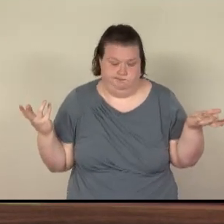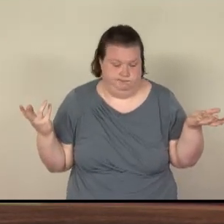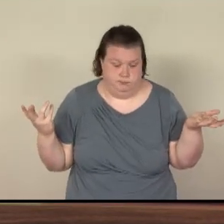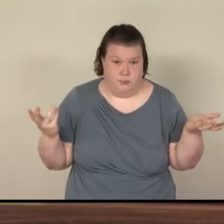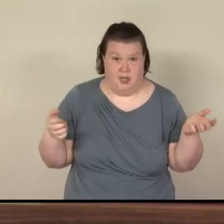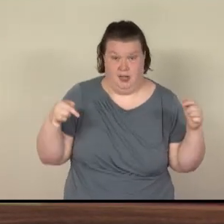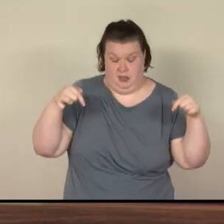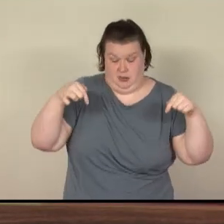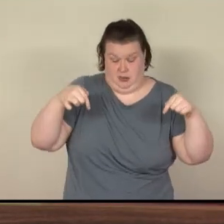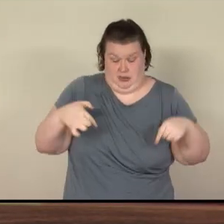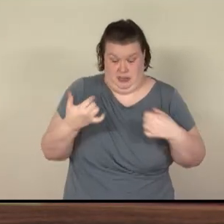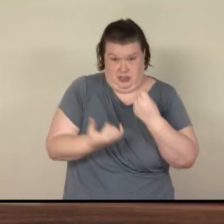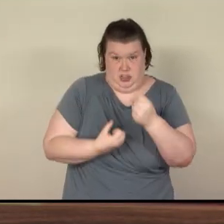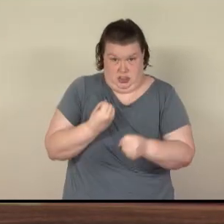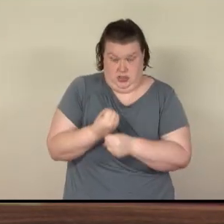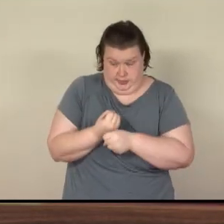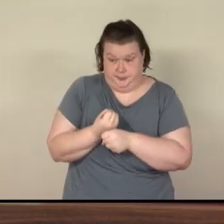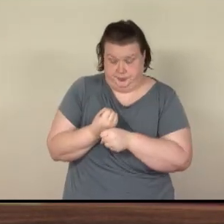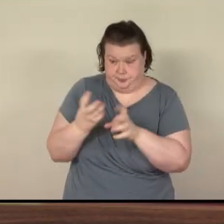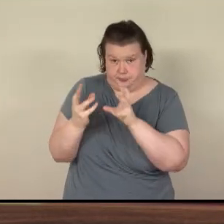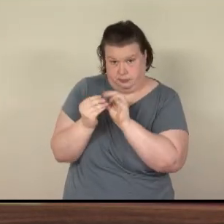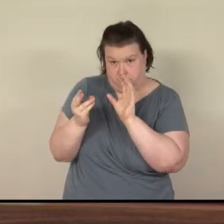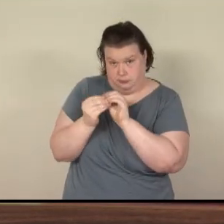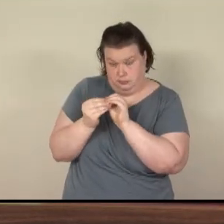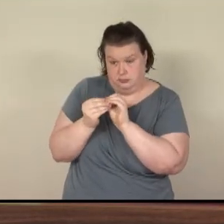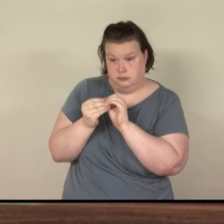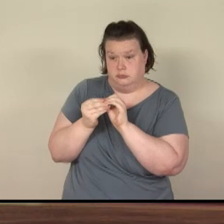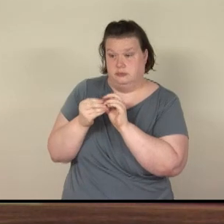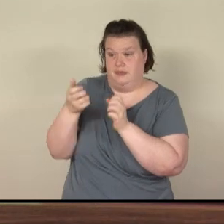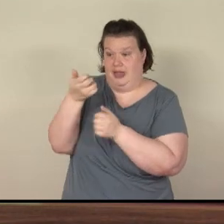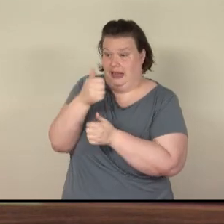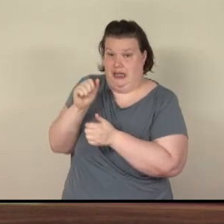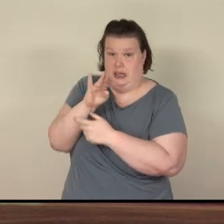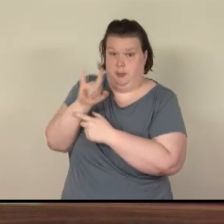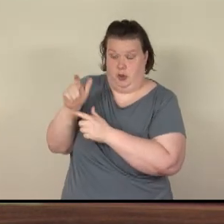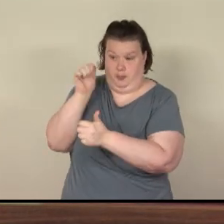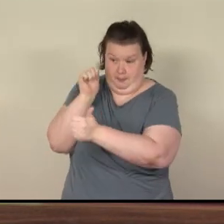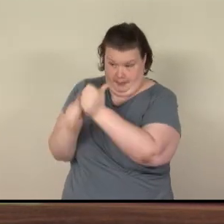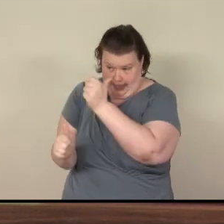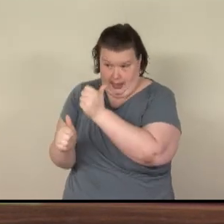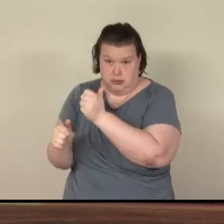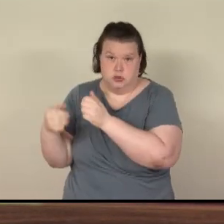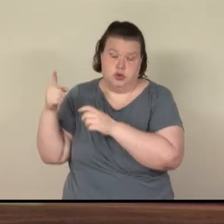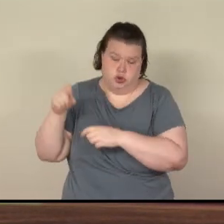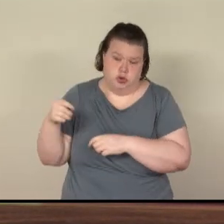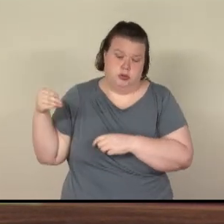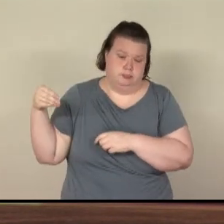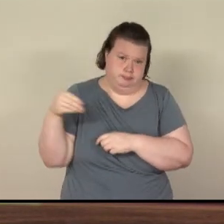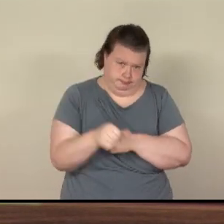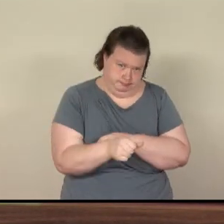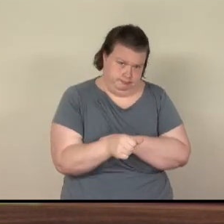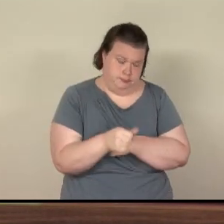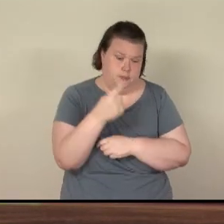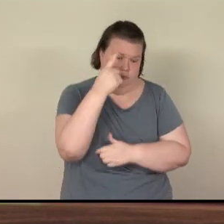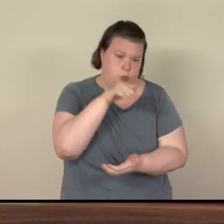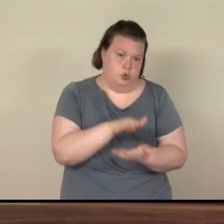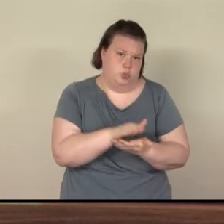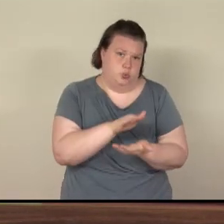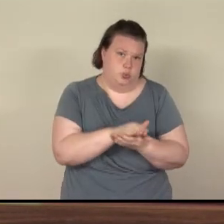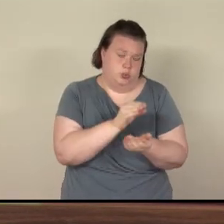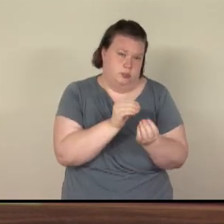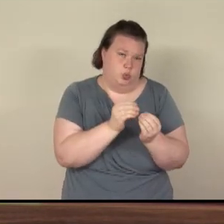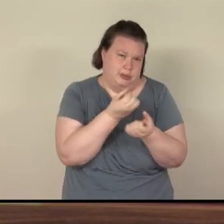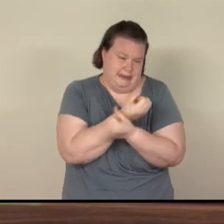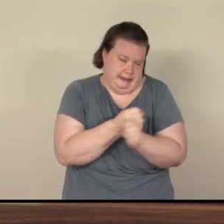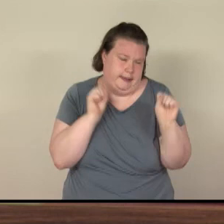this session should include funding and flexibility to make our schools safer. There have been several bills filed regarding